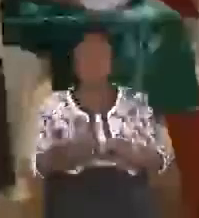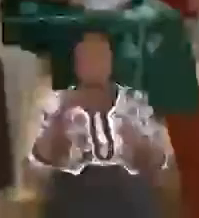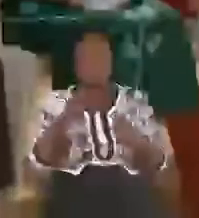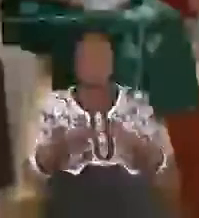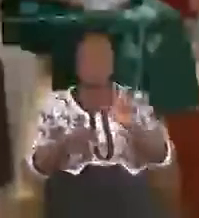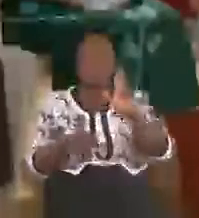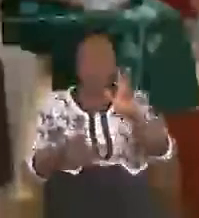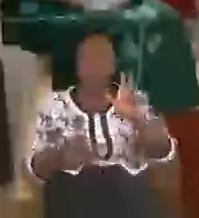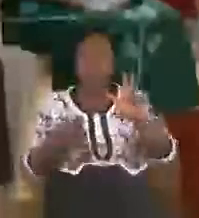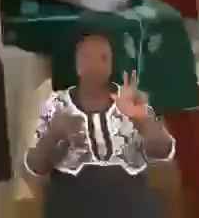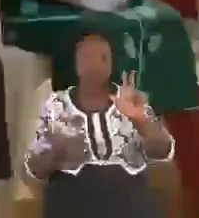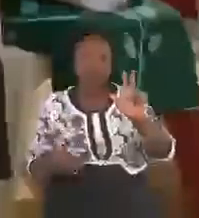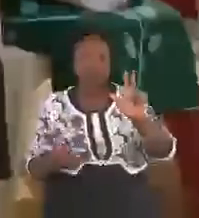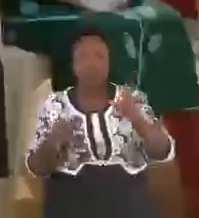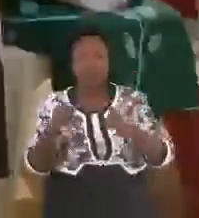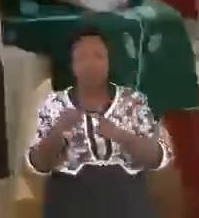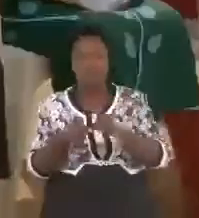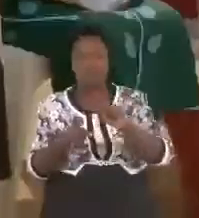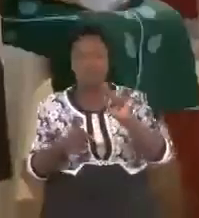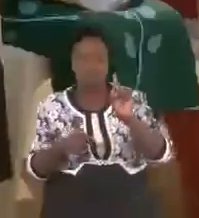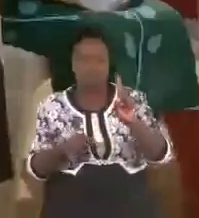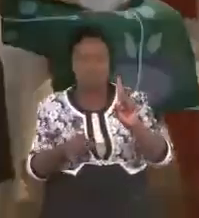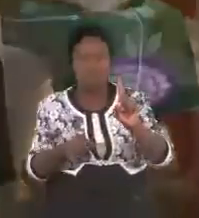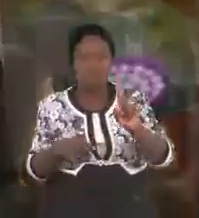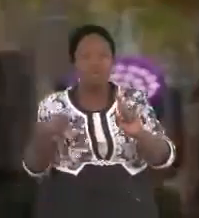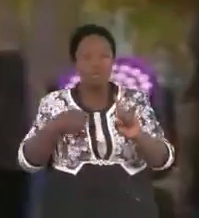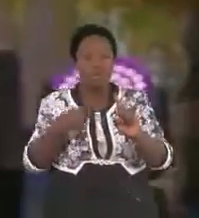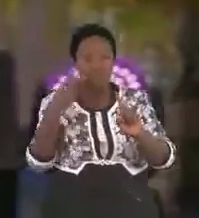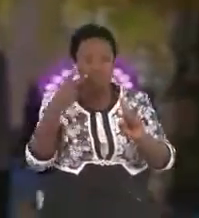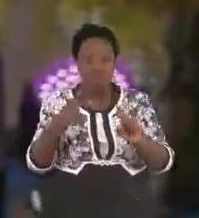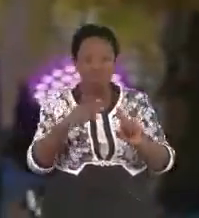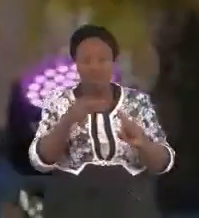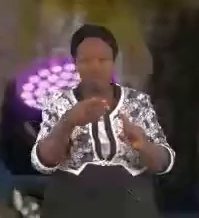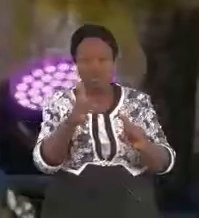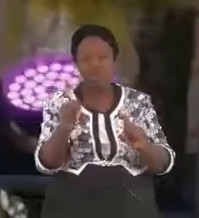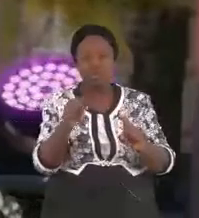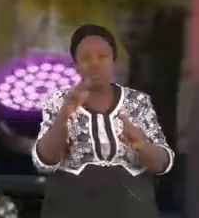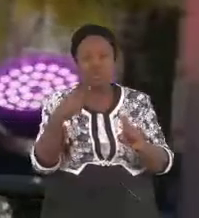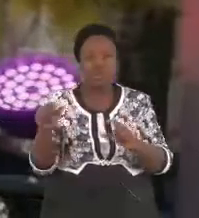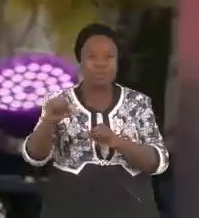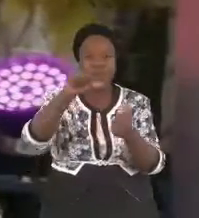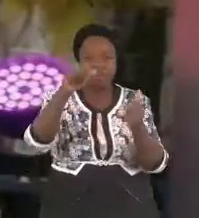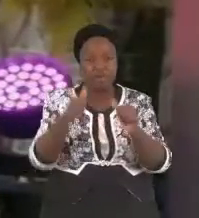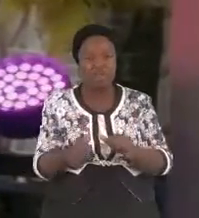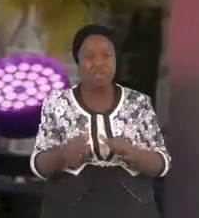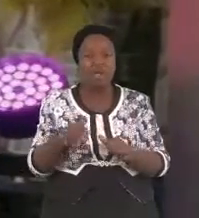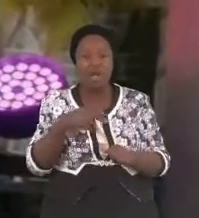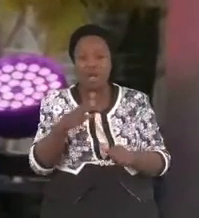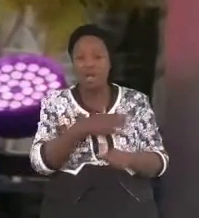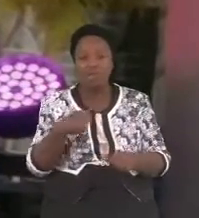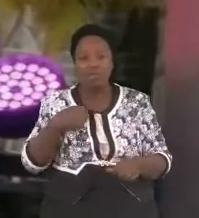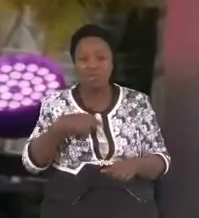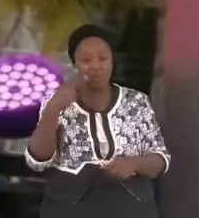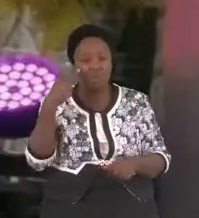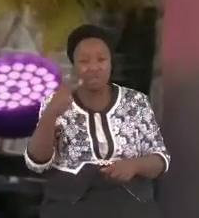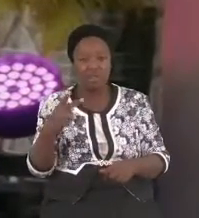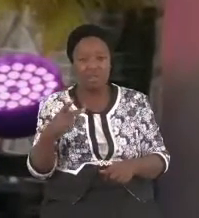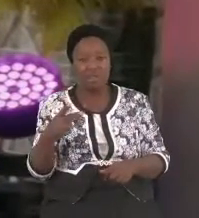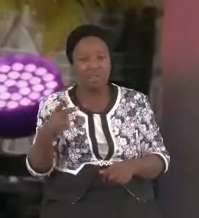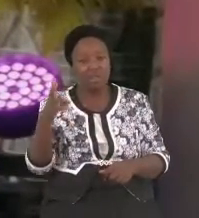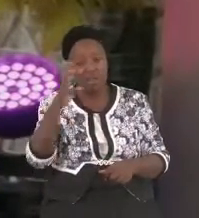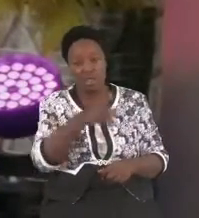now point number one was saint john the baptist i was seeing him the foundation